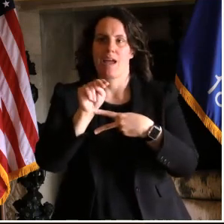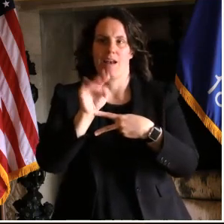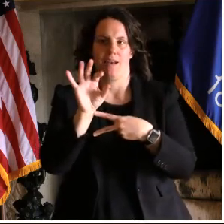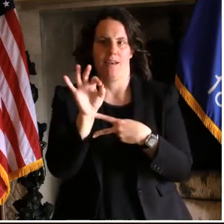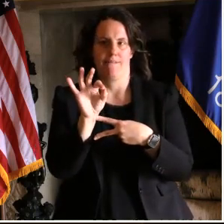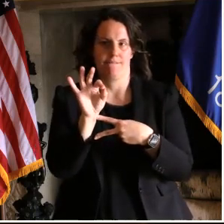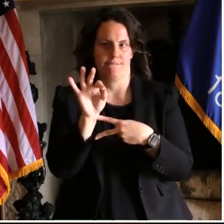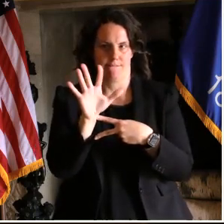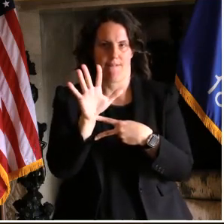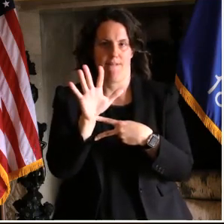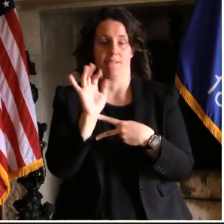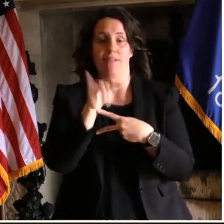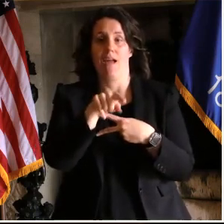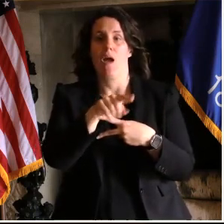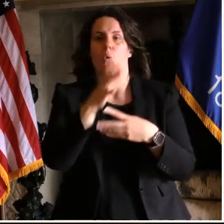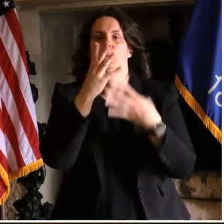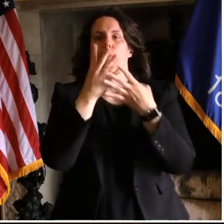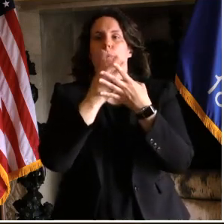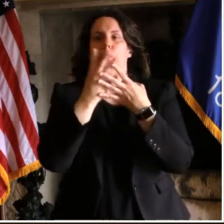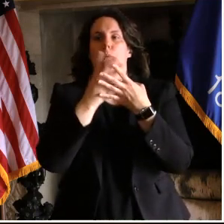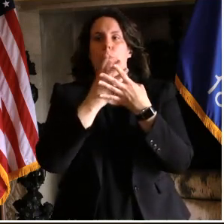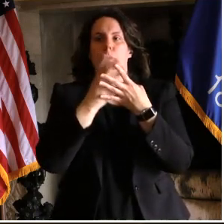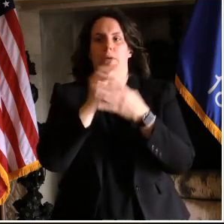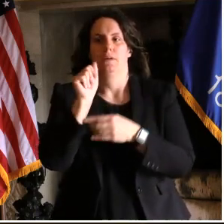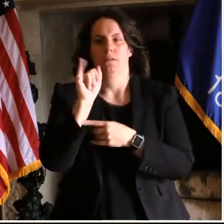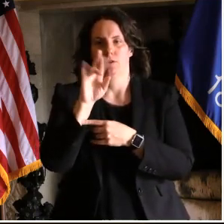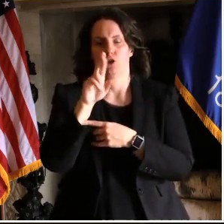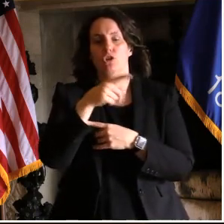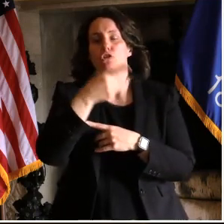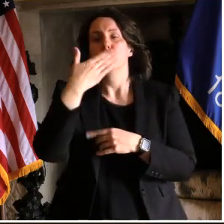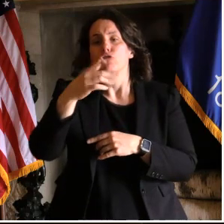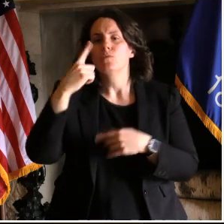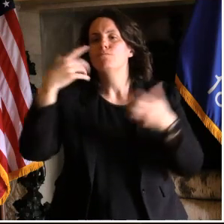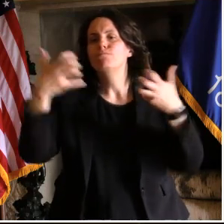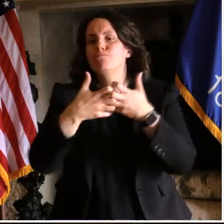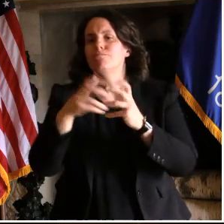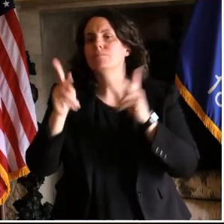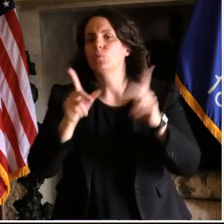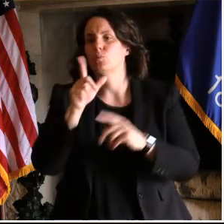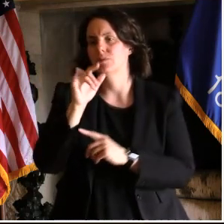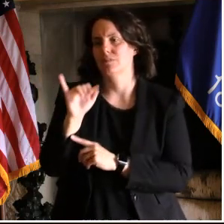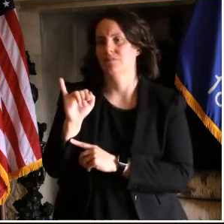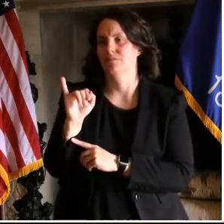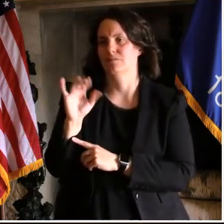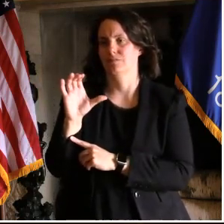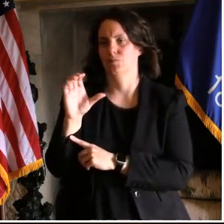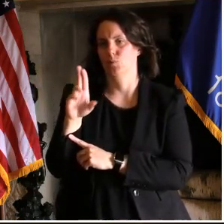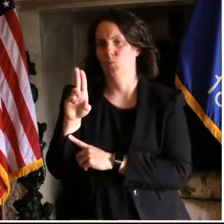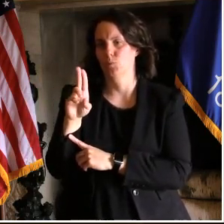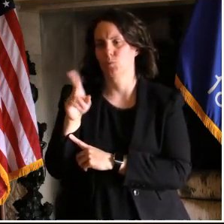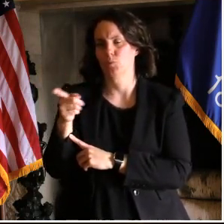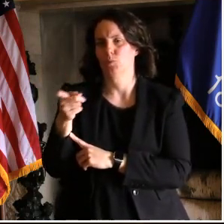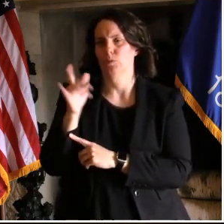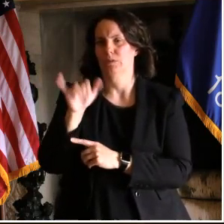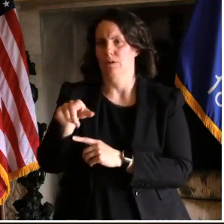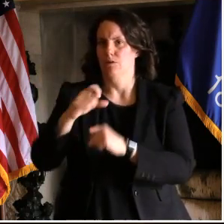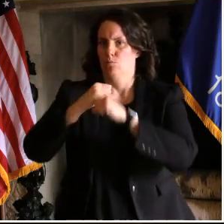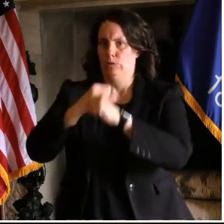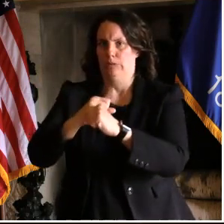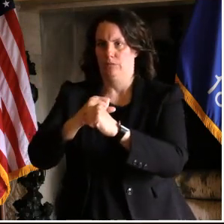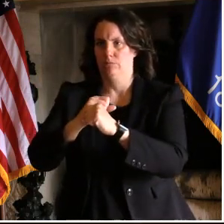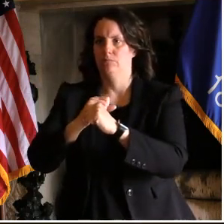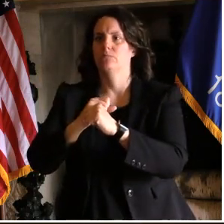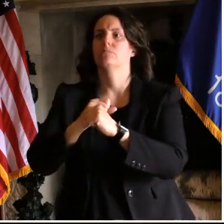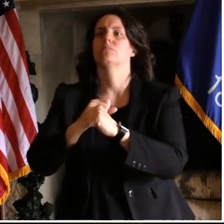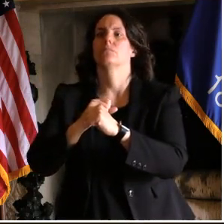use for people who are in ICU, where there's aerosols being generated, and there's good data that those prevent